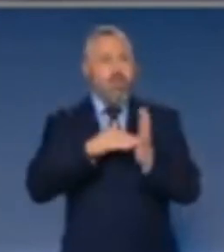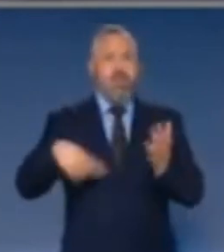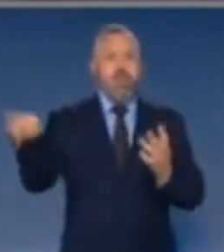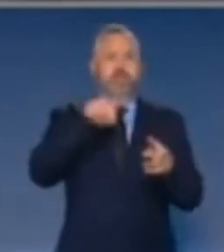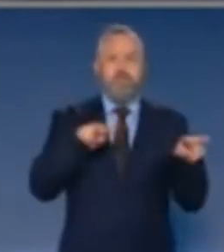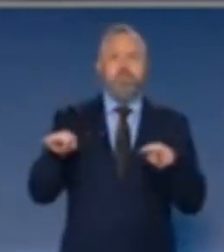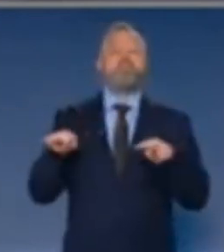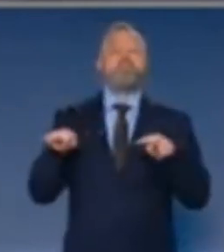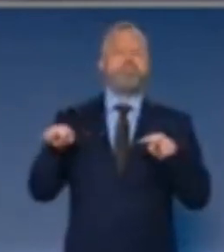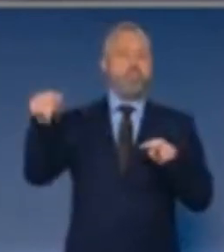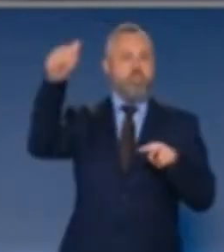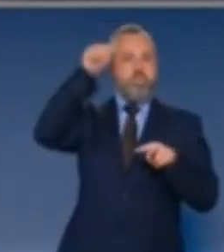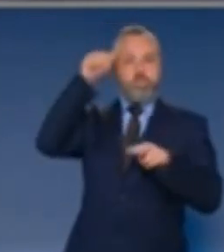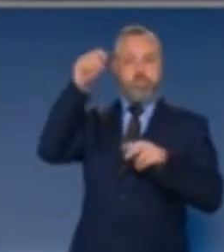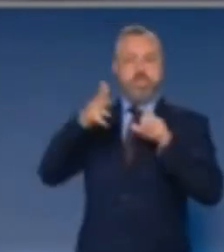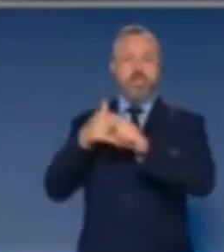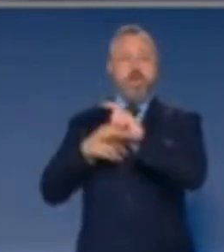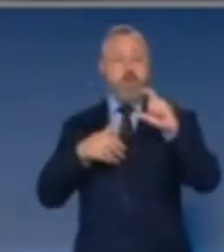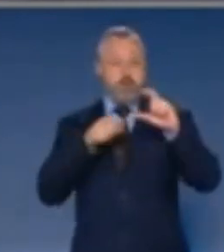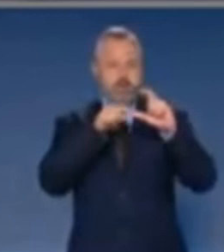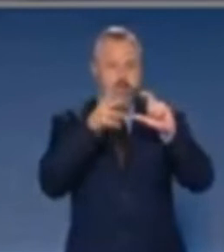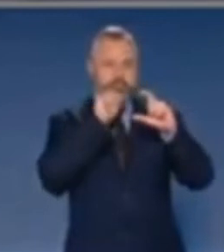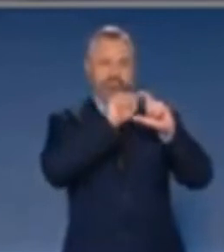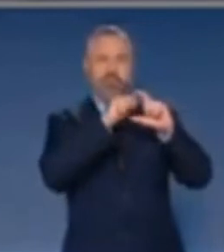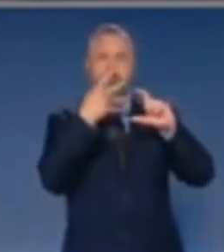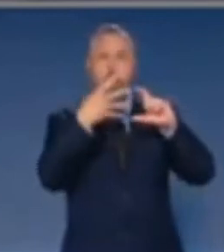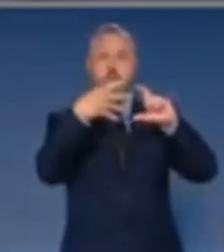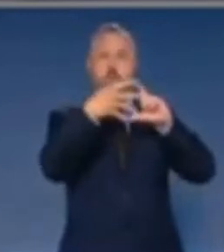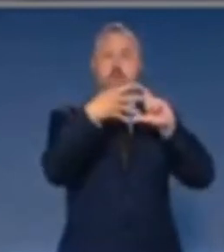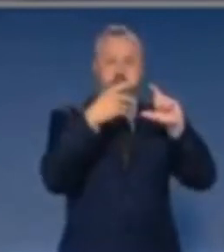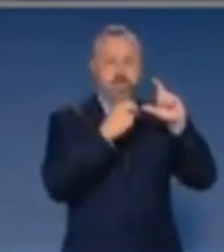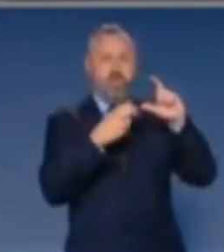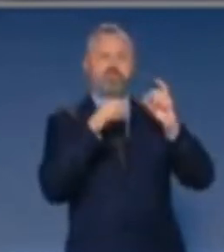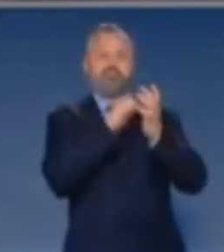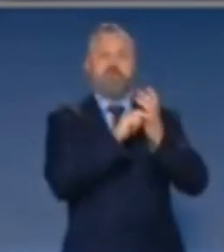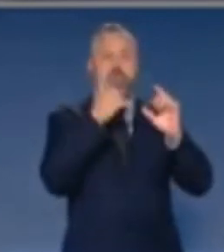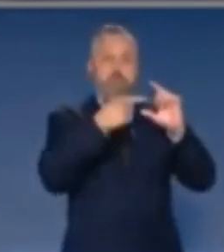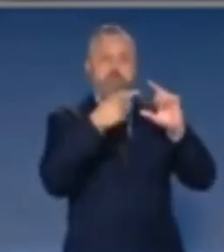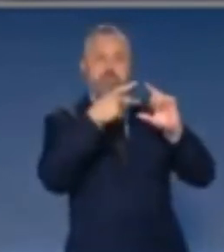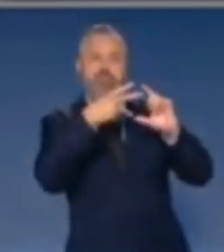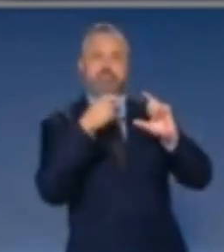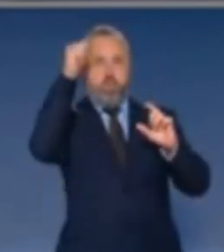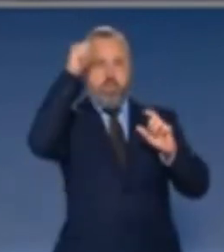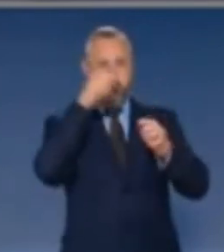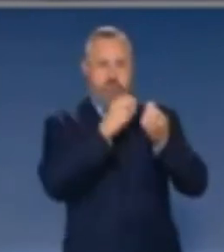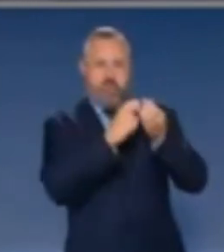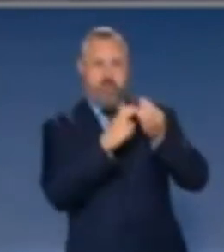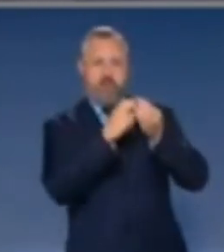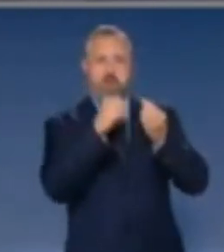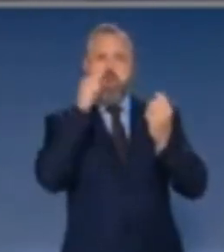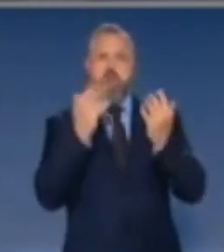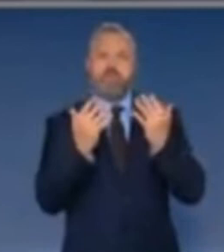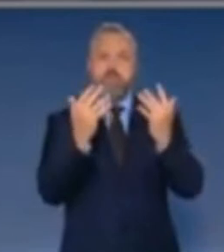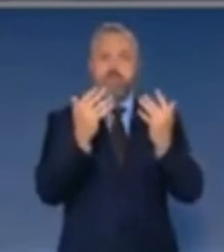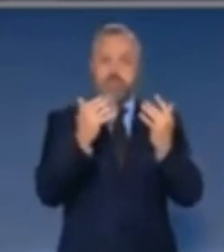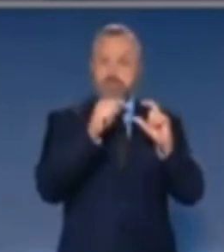vials that require dilution. That is part of the mandatory training program, a training program not set